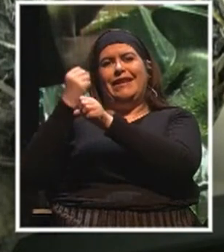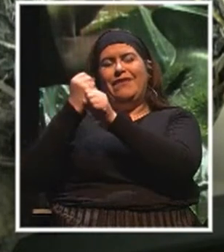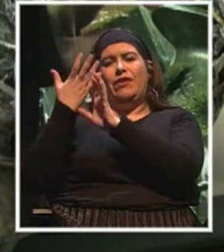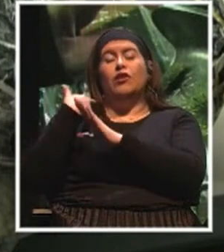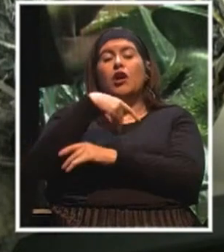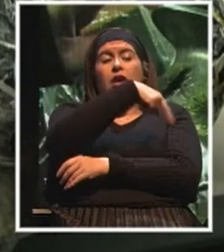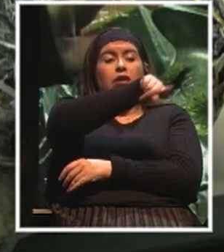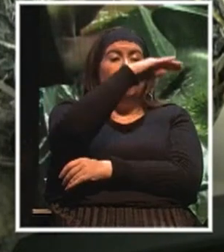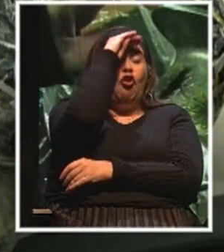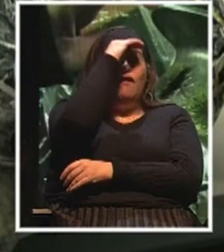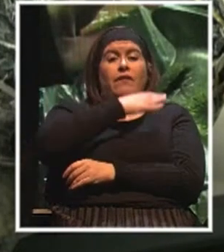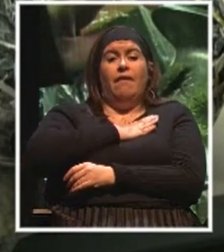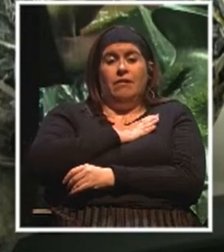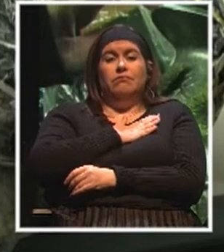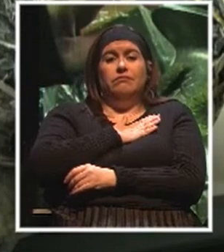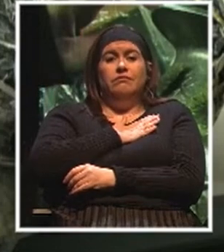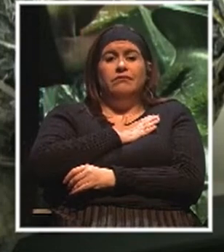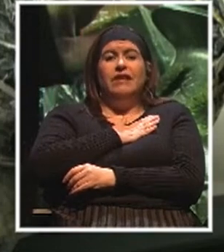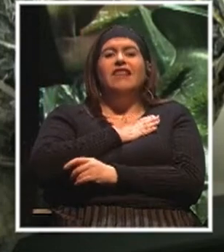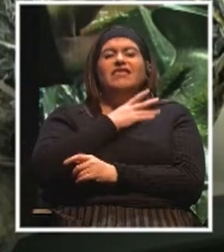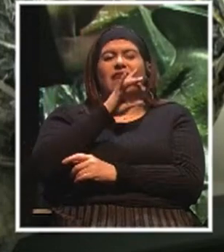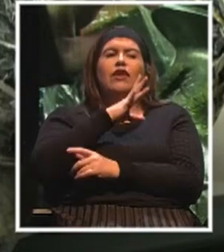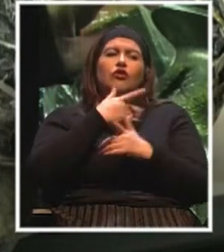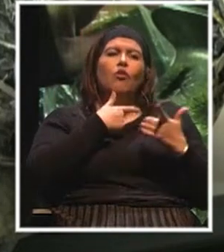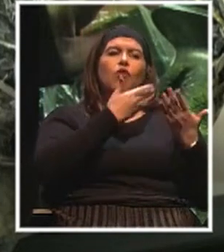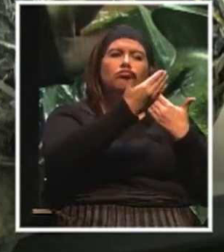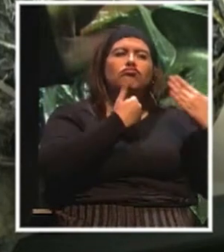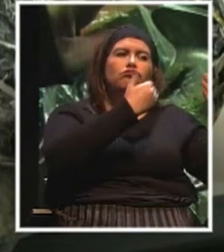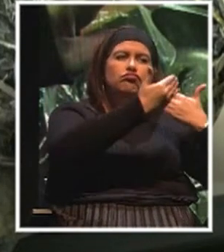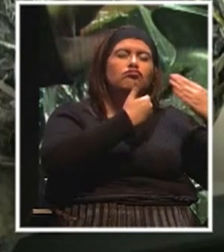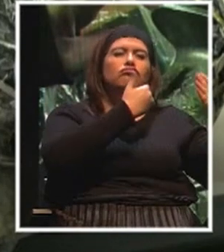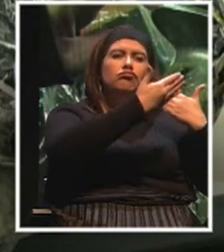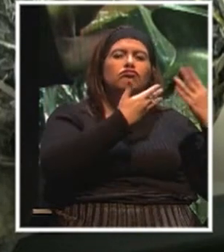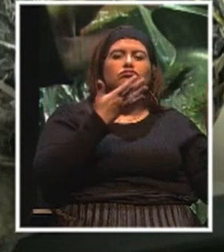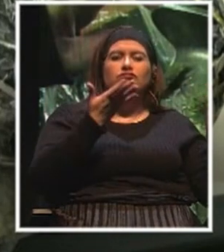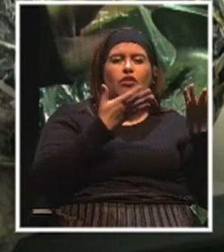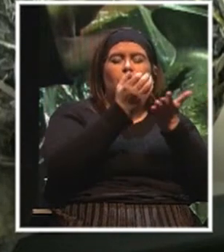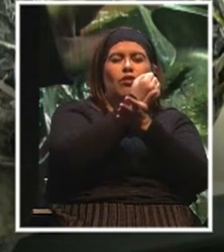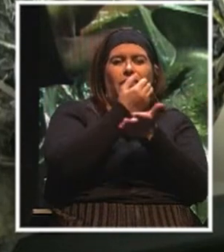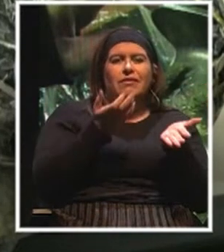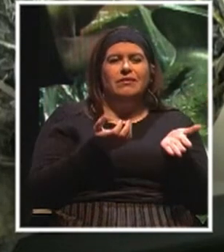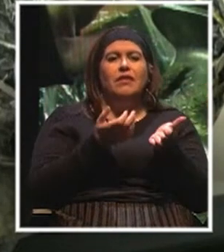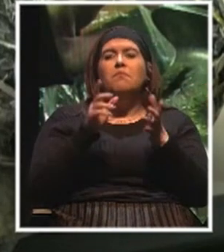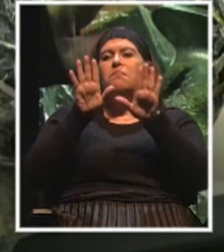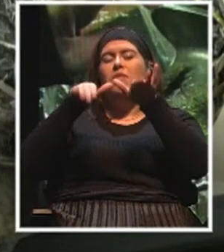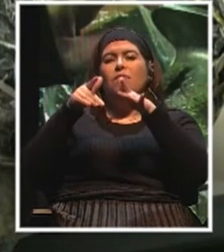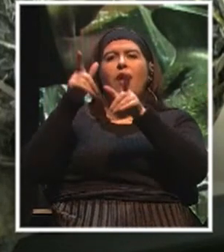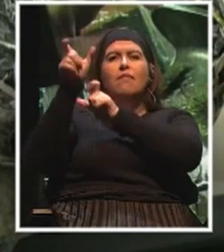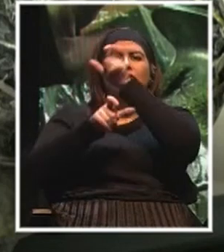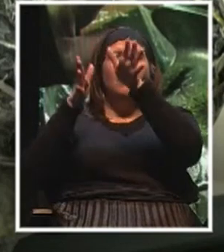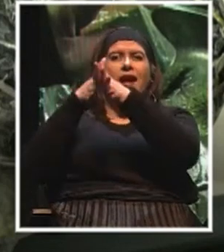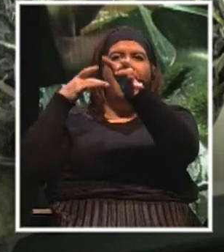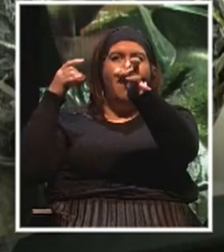handle dealing with them, as did the people that I brought. But I mean, amazing stuff, right? Like, this is the Lord